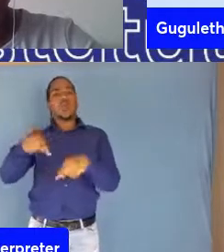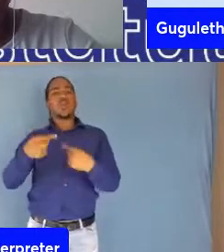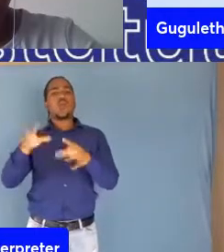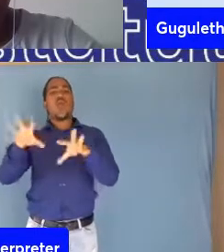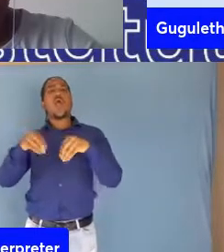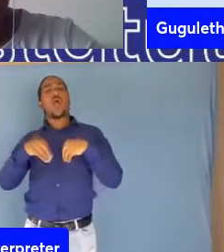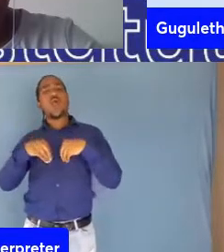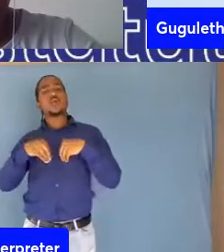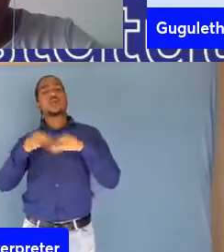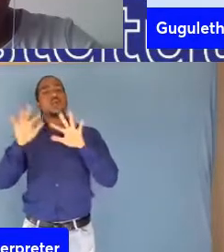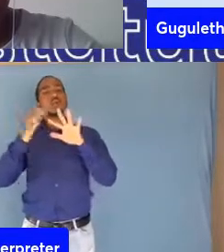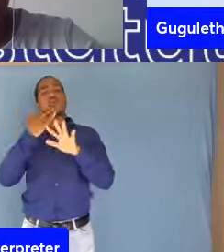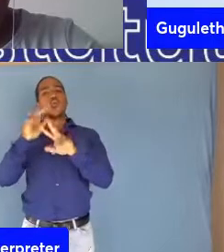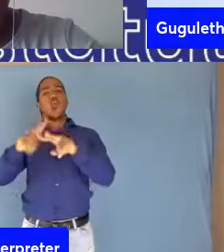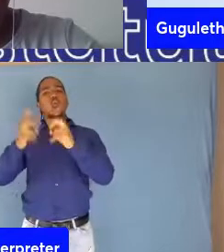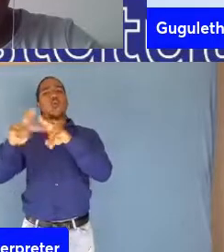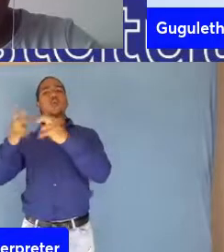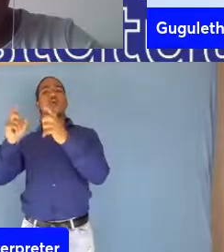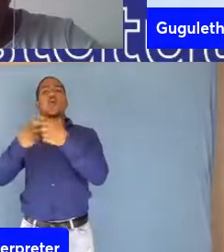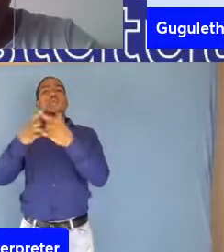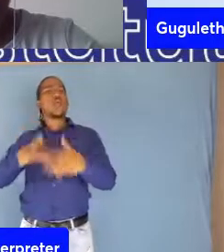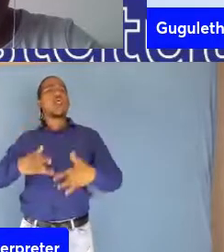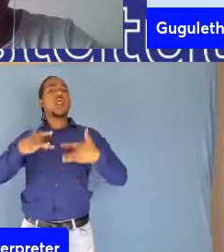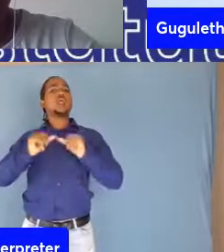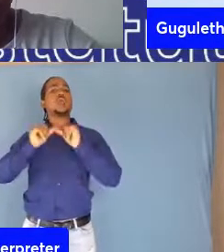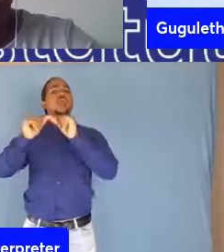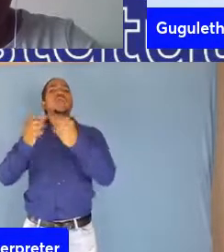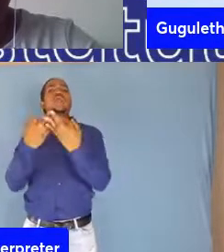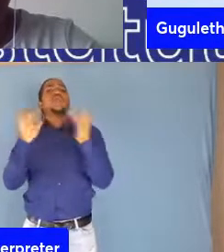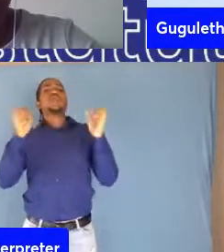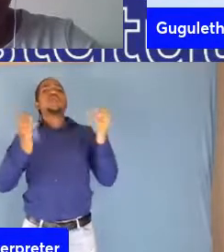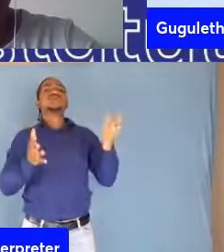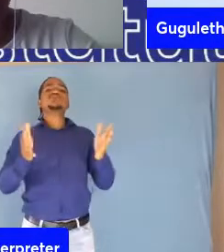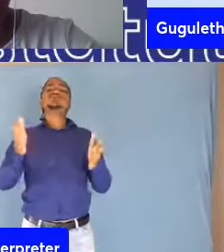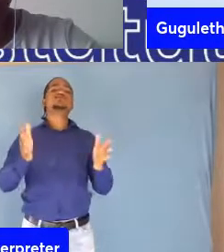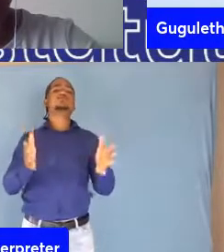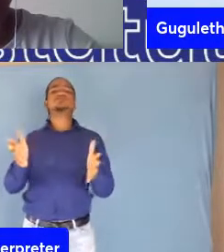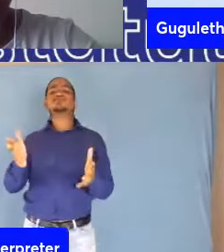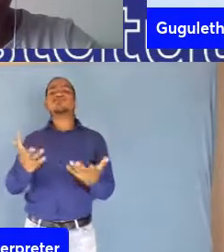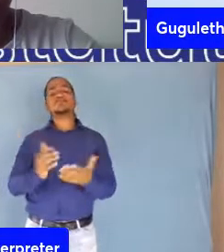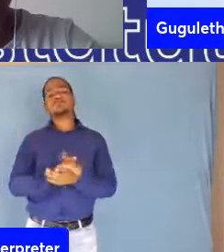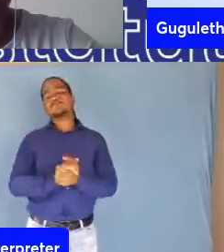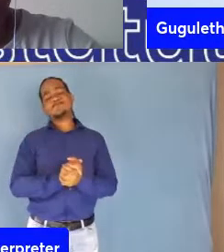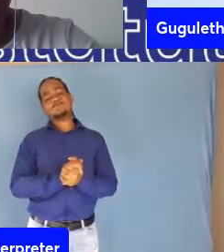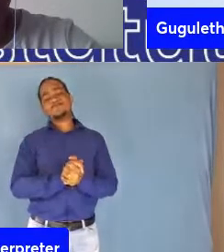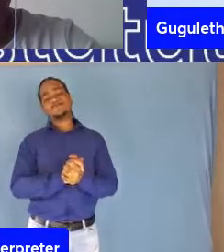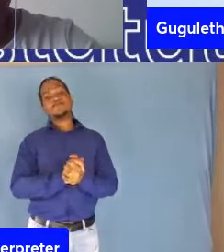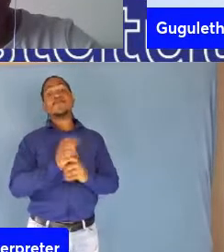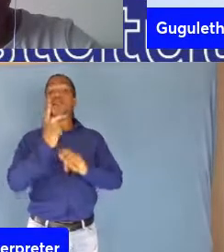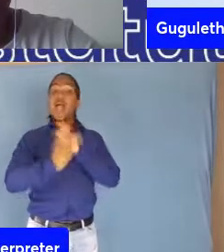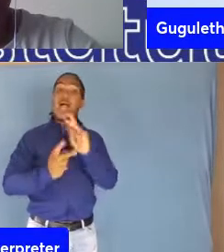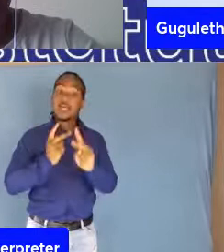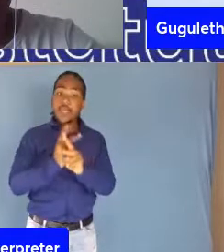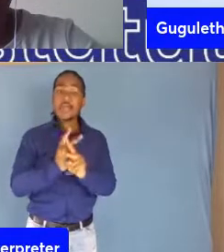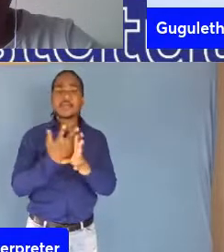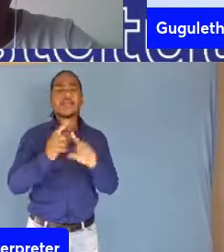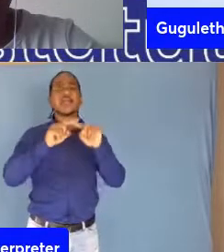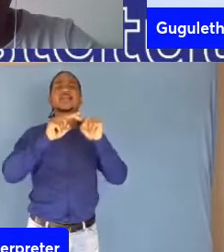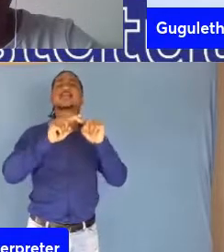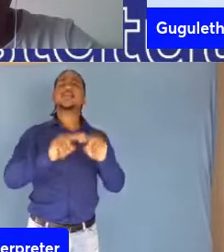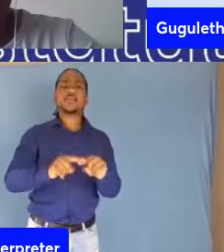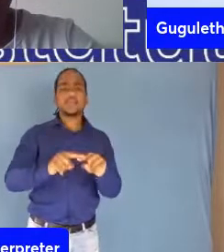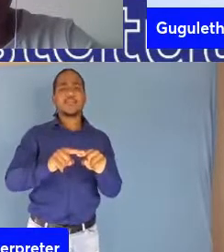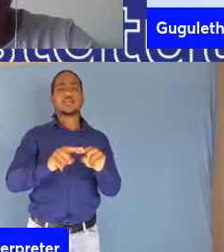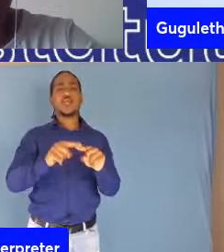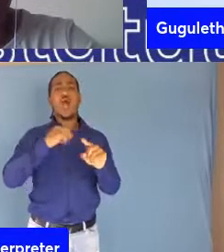to be rapists and then still live in this community. So again, it depends on what we deem to be a priority.